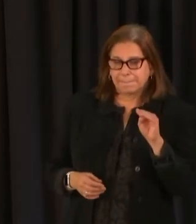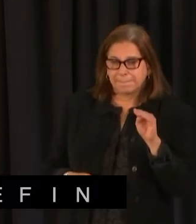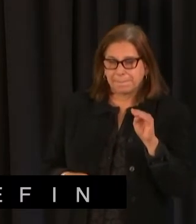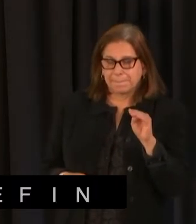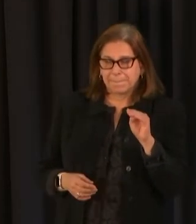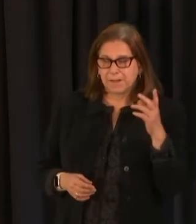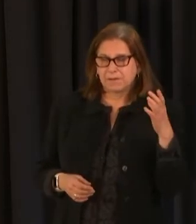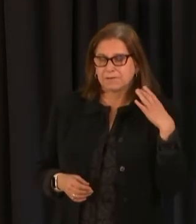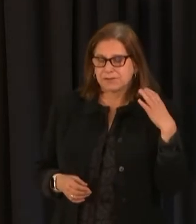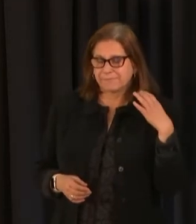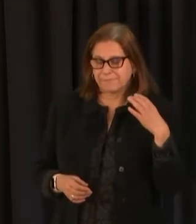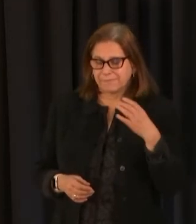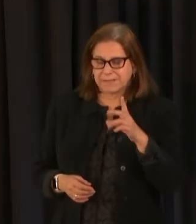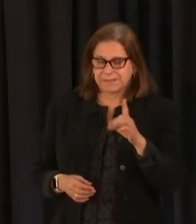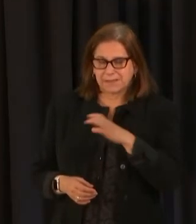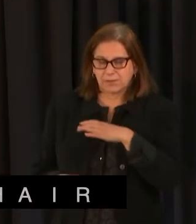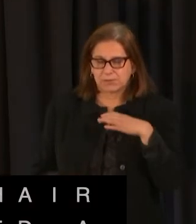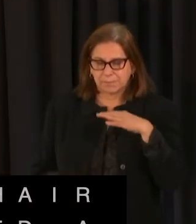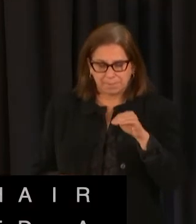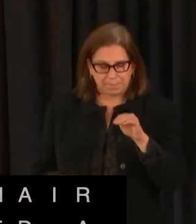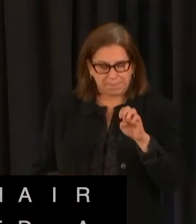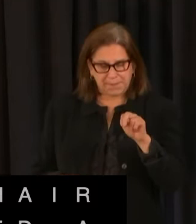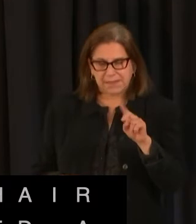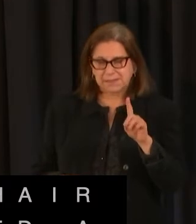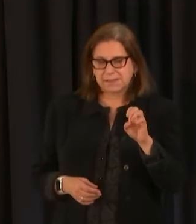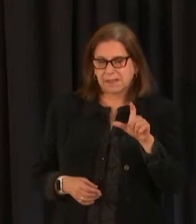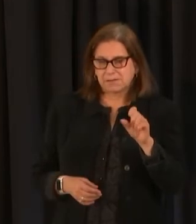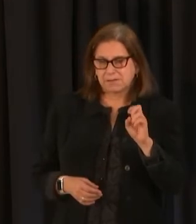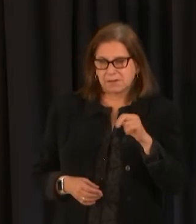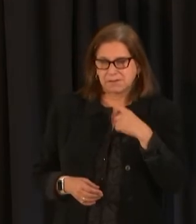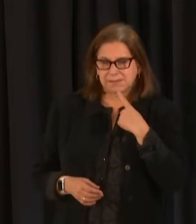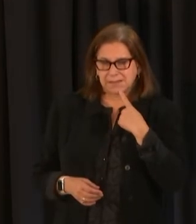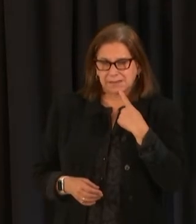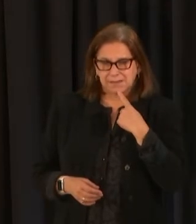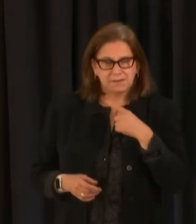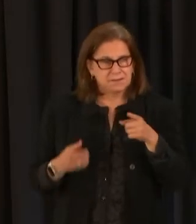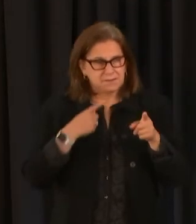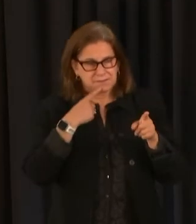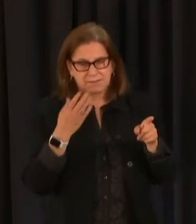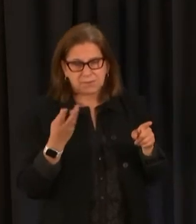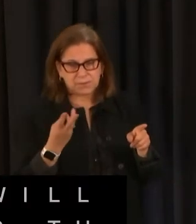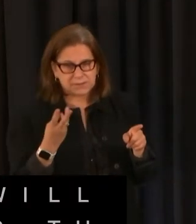he says will be a weekly hearing starting this Wednesday, where he's requested Dr. Nesbitt,